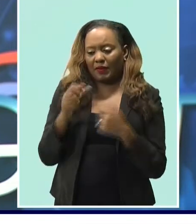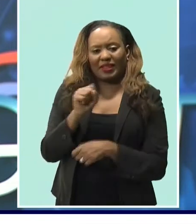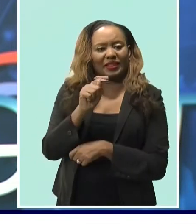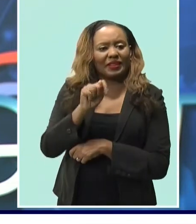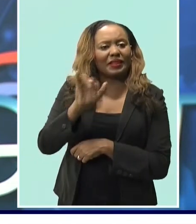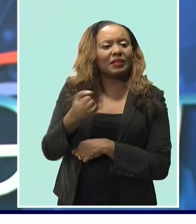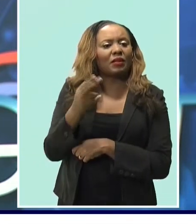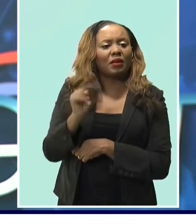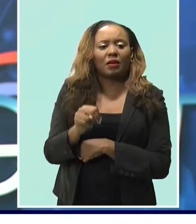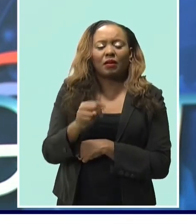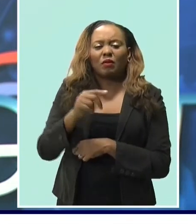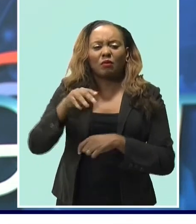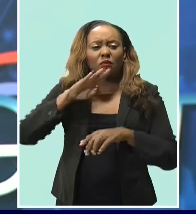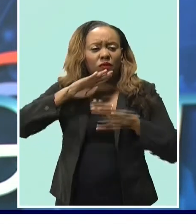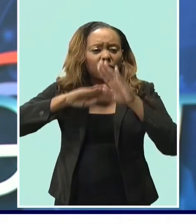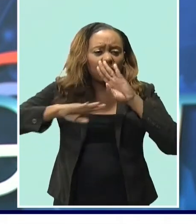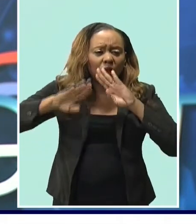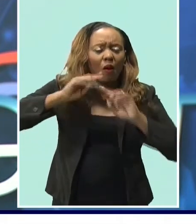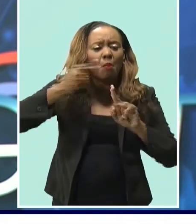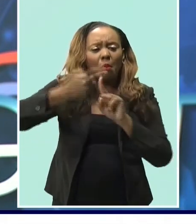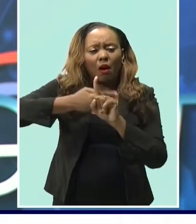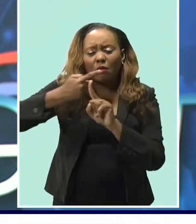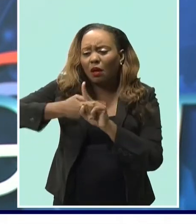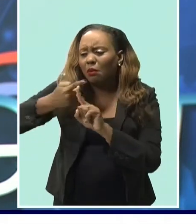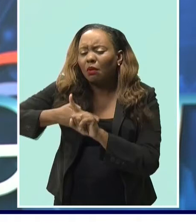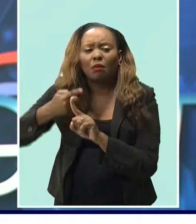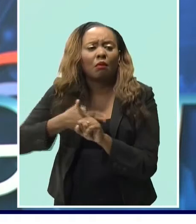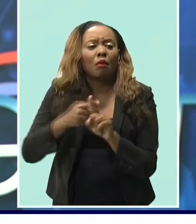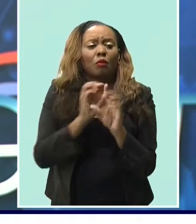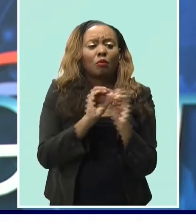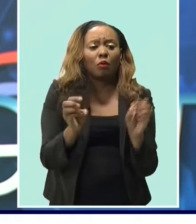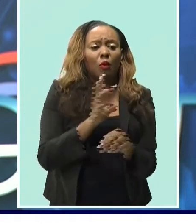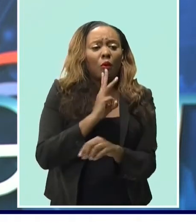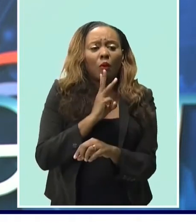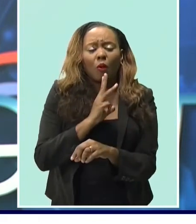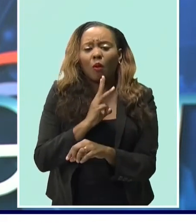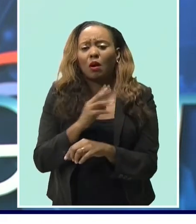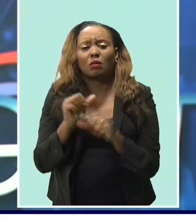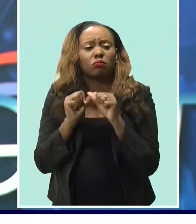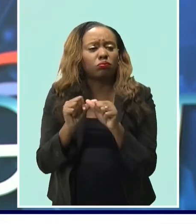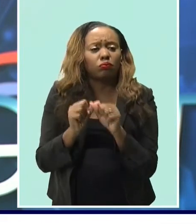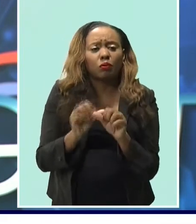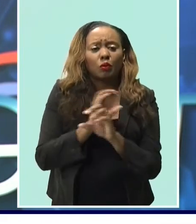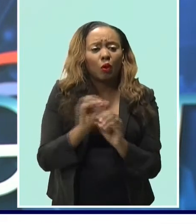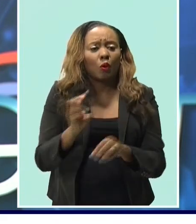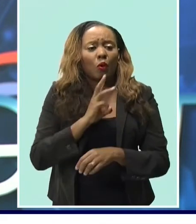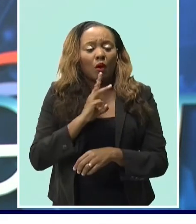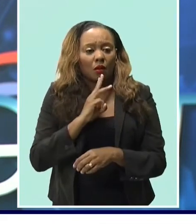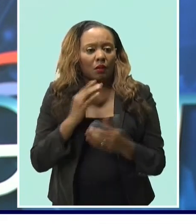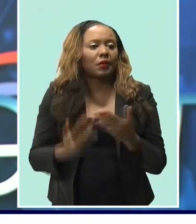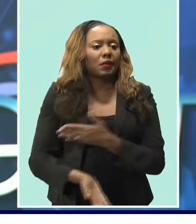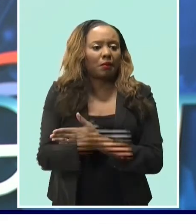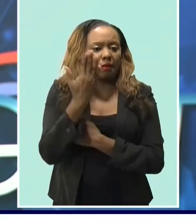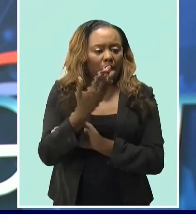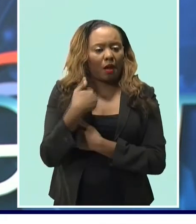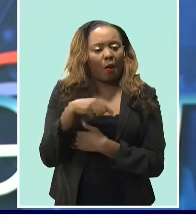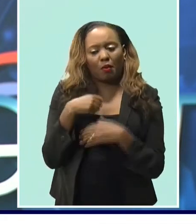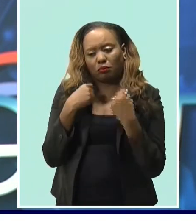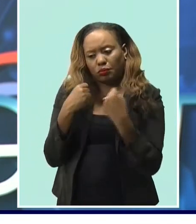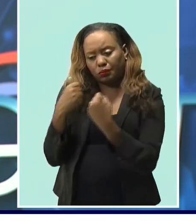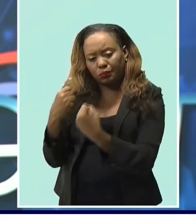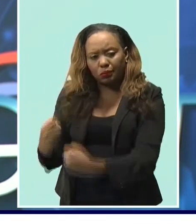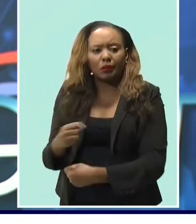over what they're saying has been months without consistent water supply to the area. Well, this morning, CBC News traveled to the